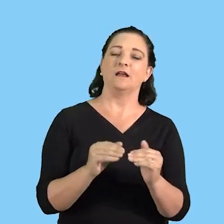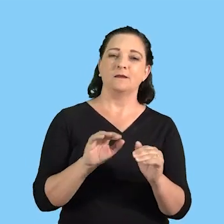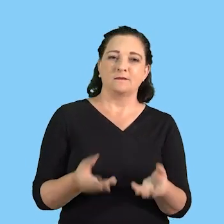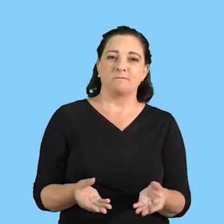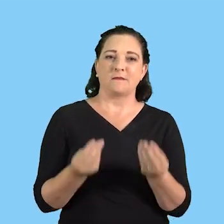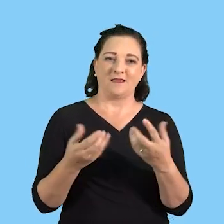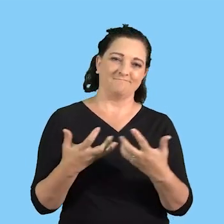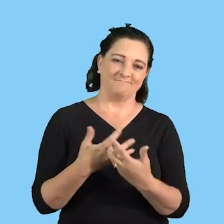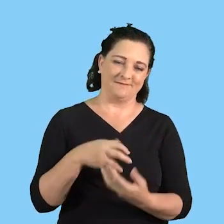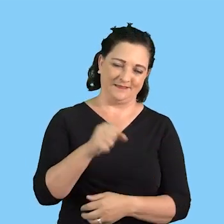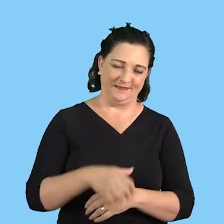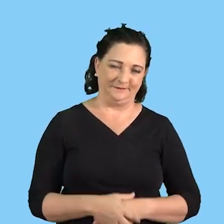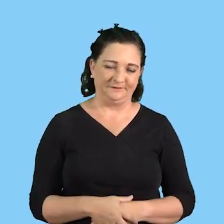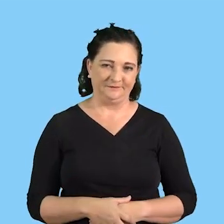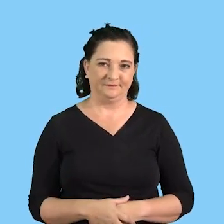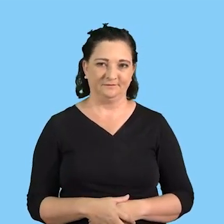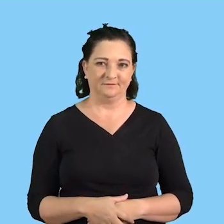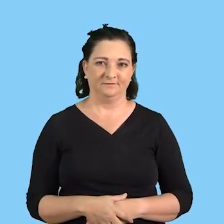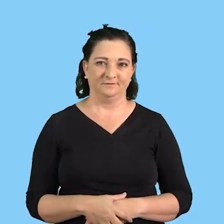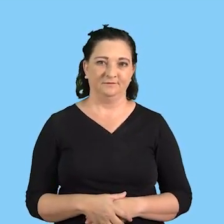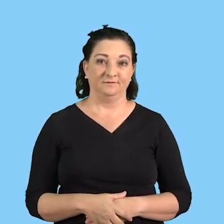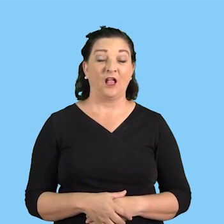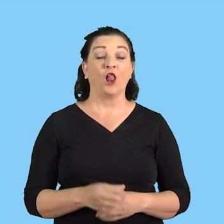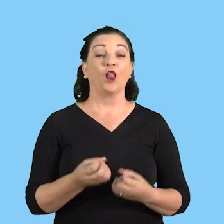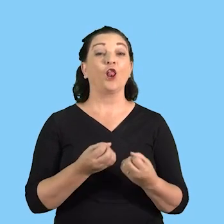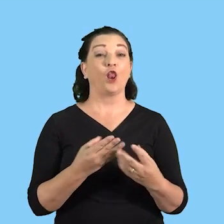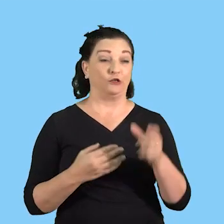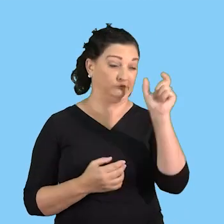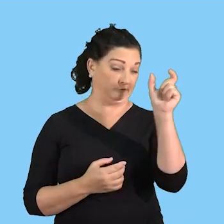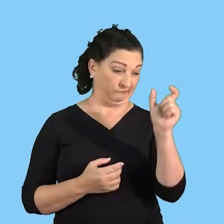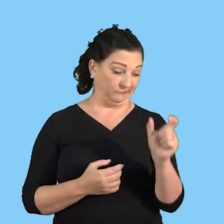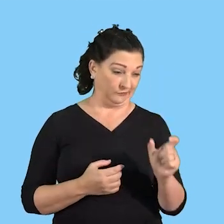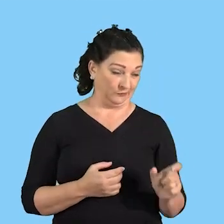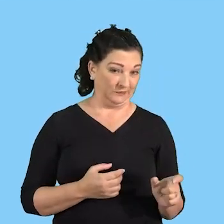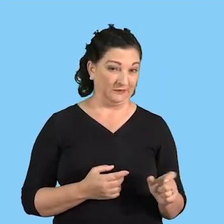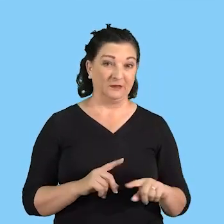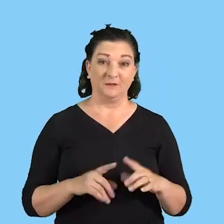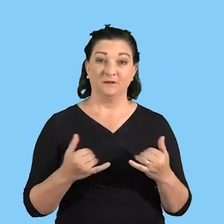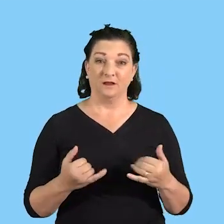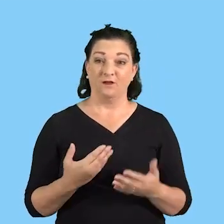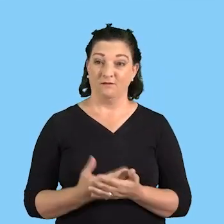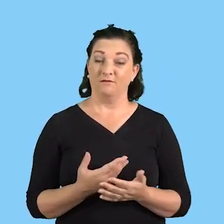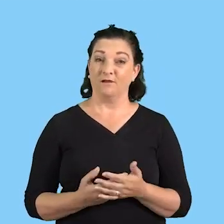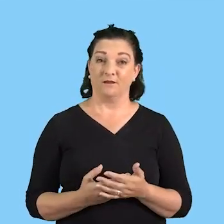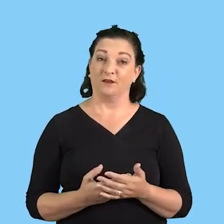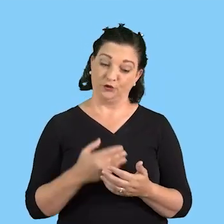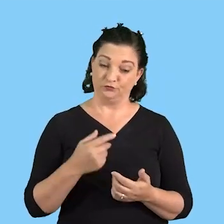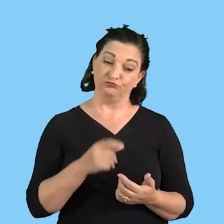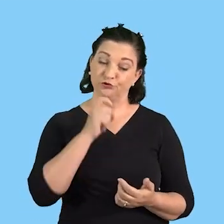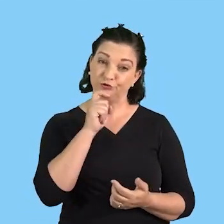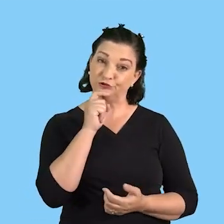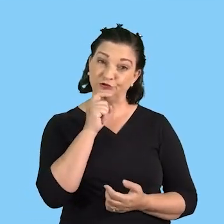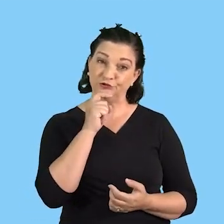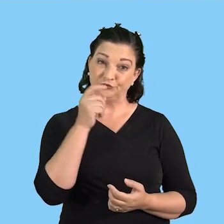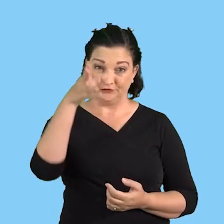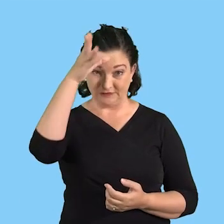standards. Now, I know grade 11s that is a lot to take in. So while you are processing this information that